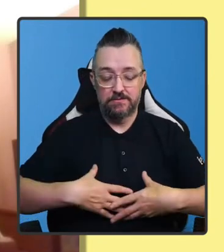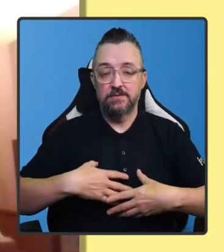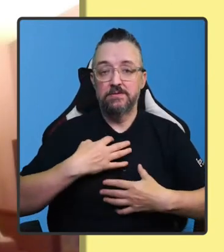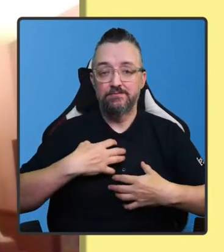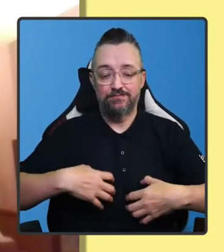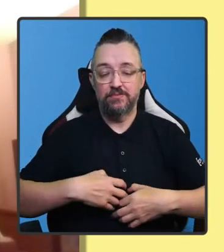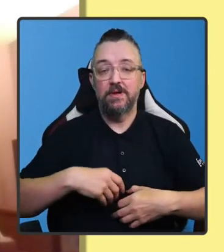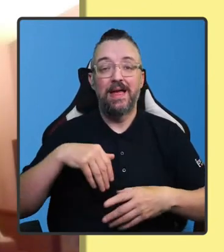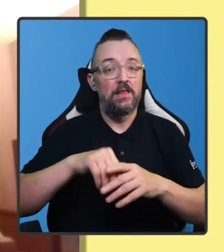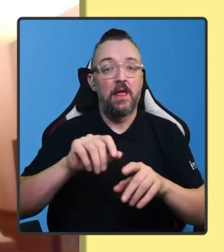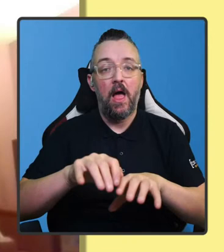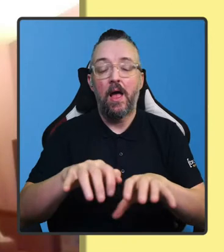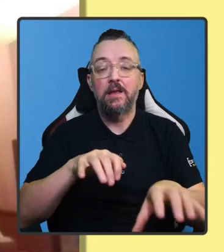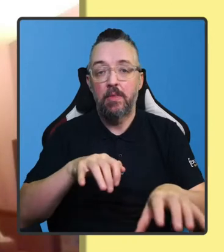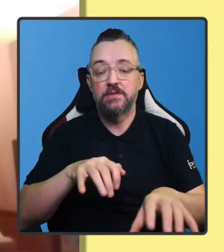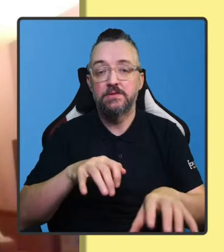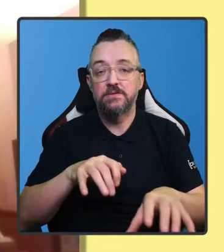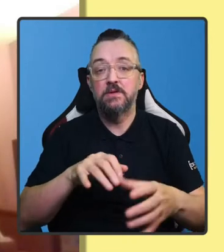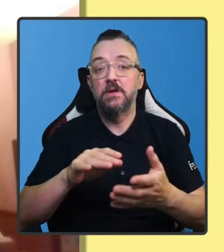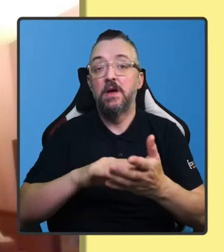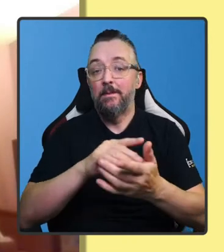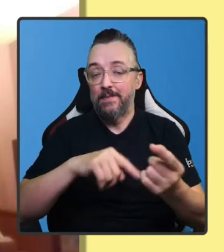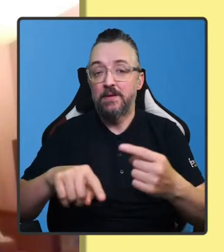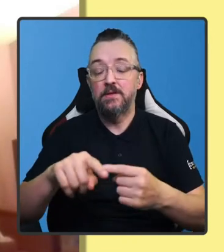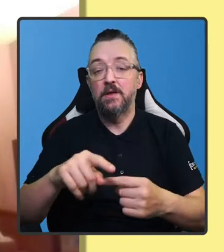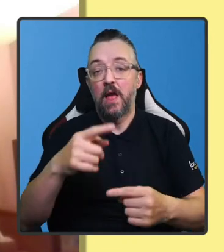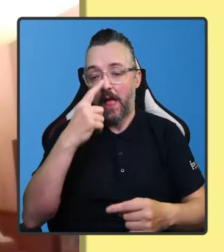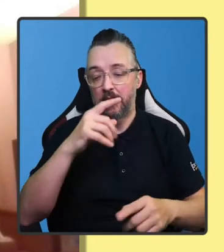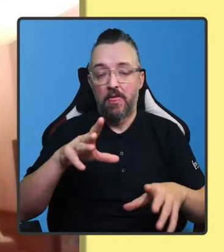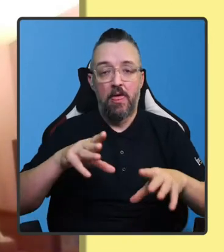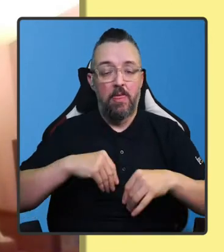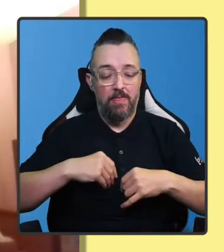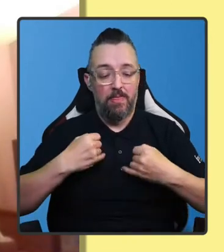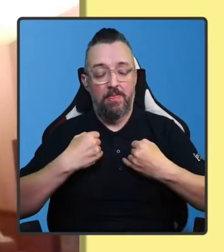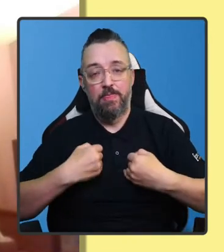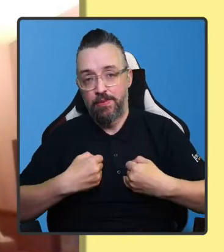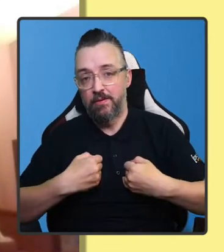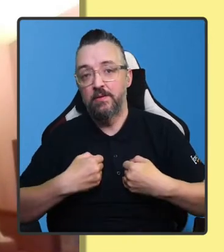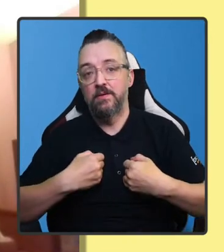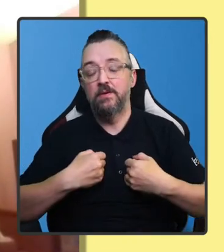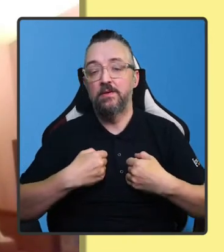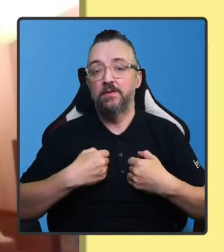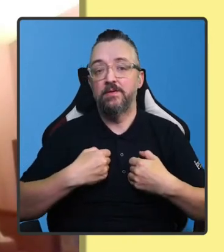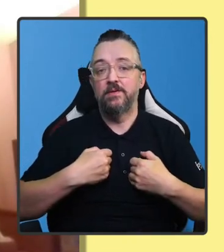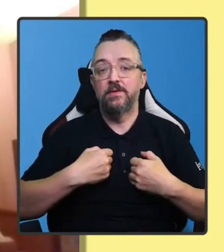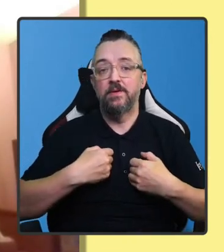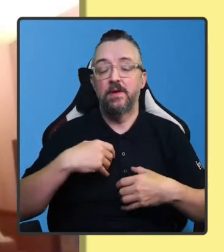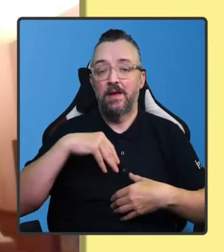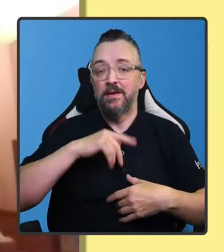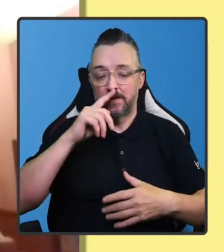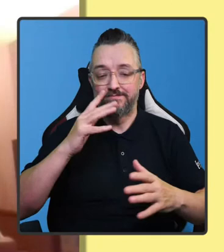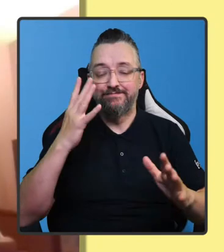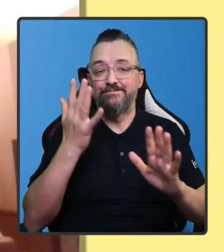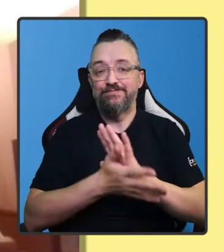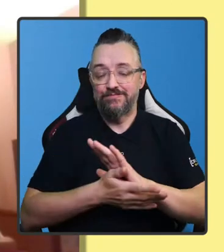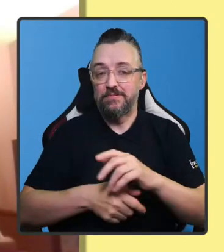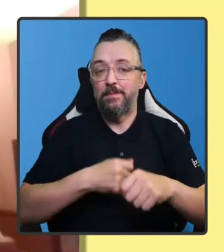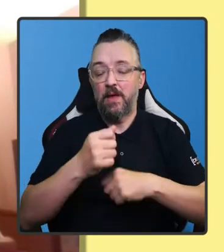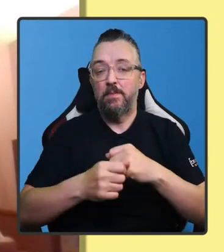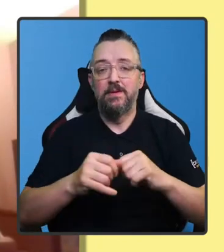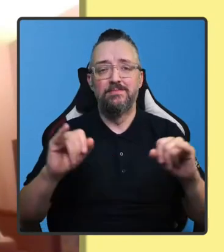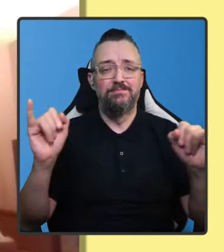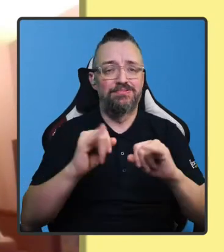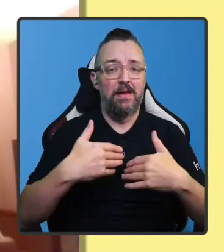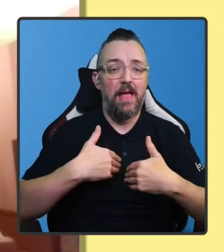mammals. This can lead to gene toxicity and endocrine disruption, which can lead to chronic health and